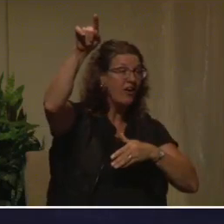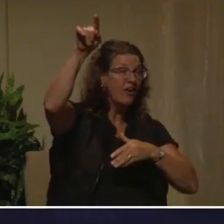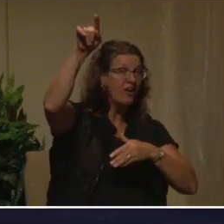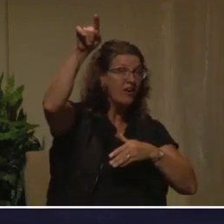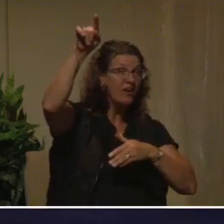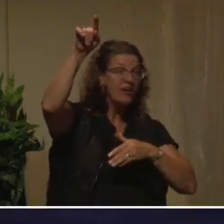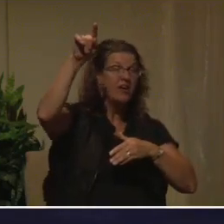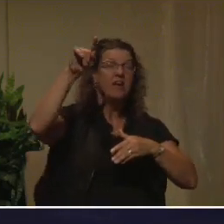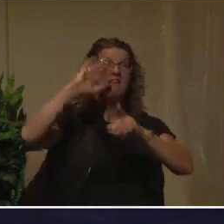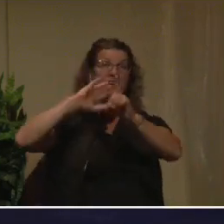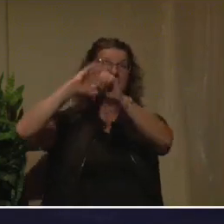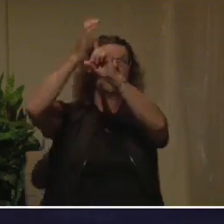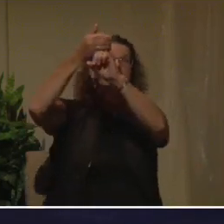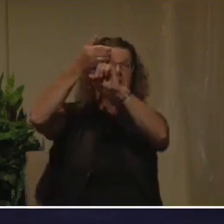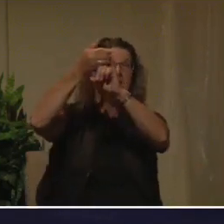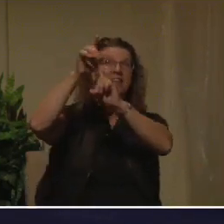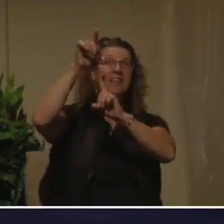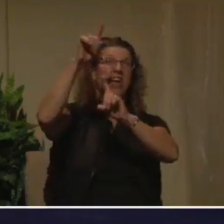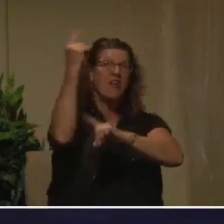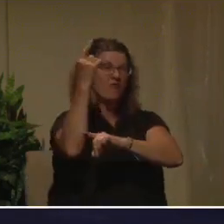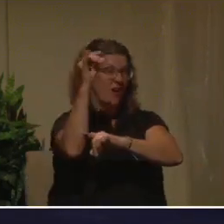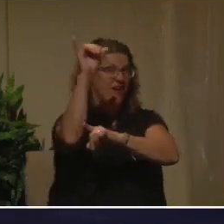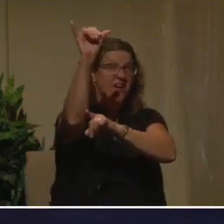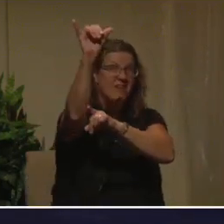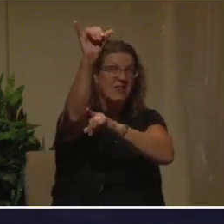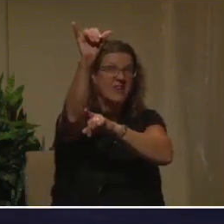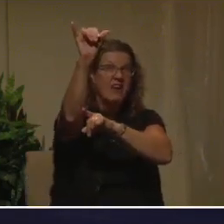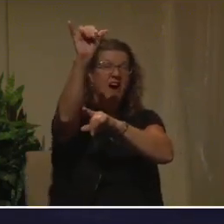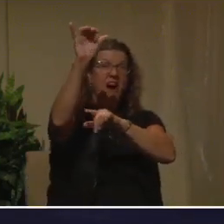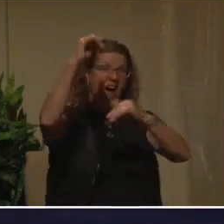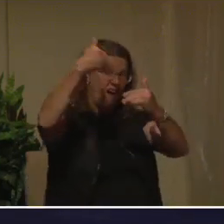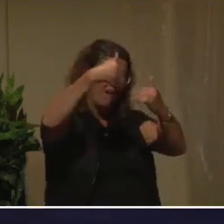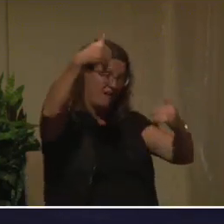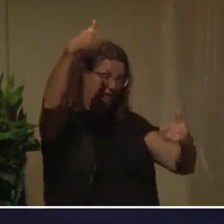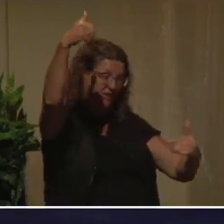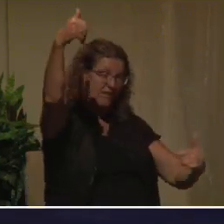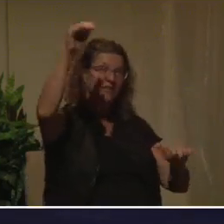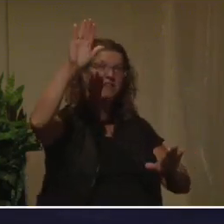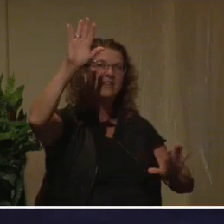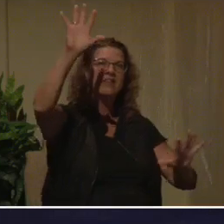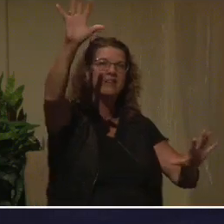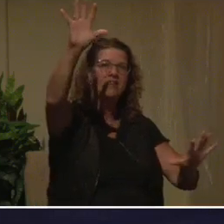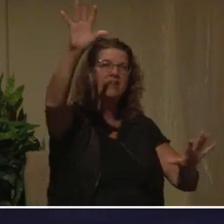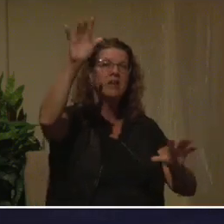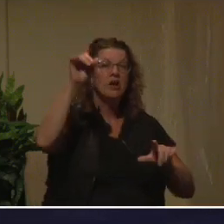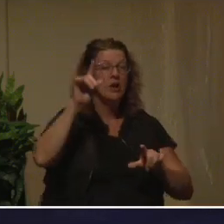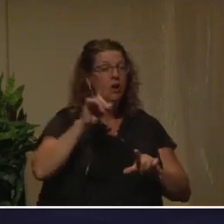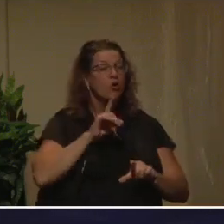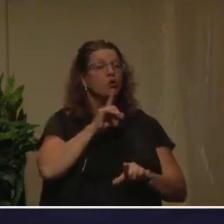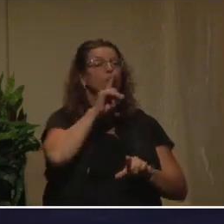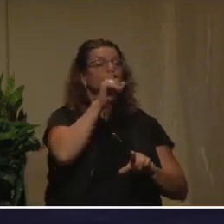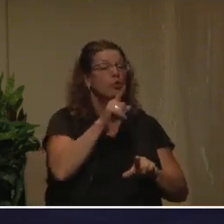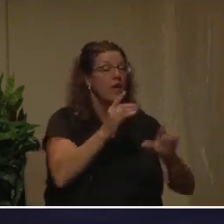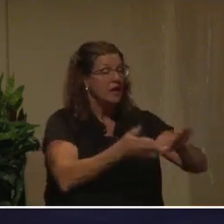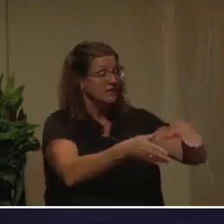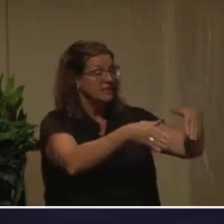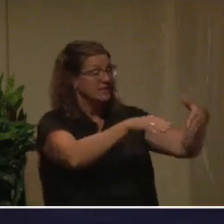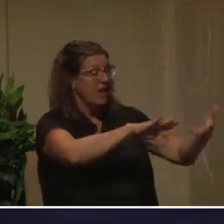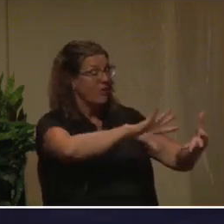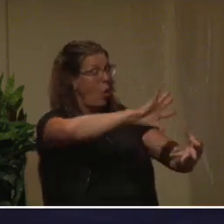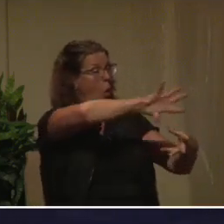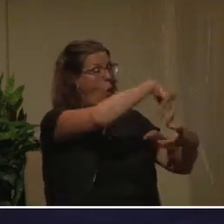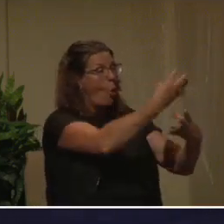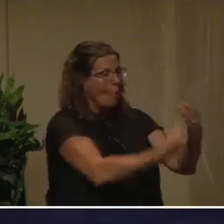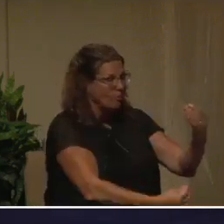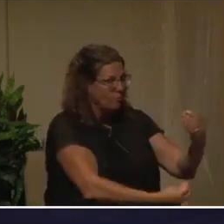has been clothed with the imperishable and the mortal with immortality, then the saying that is written will come true: death has been swallowed up